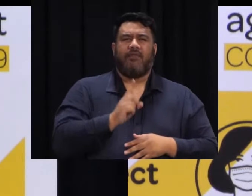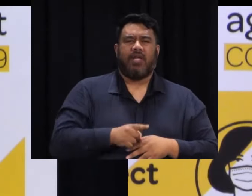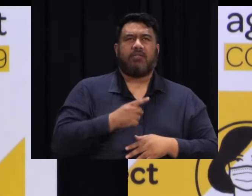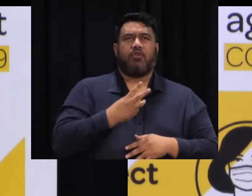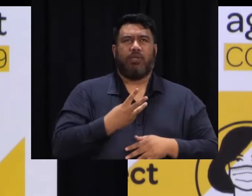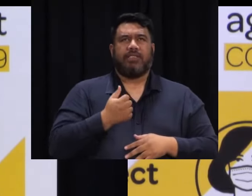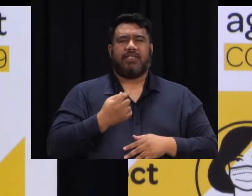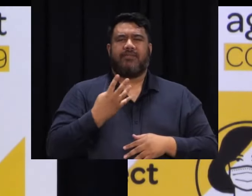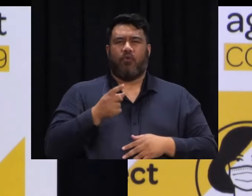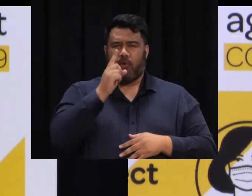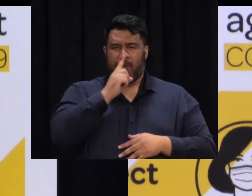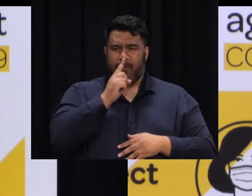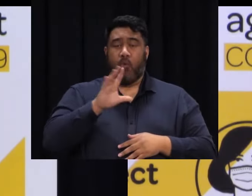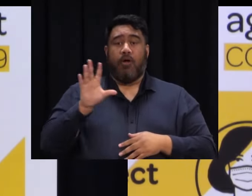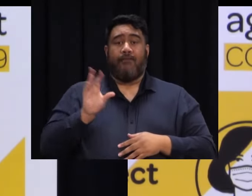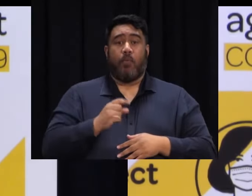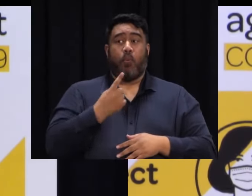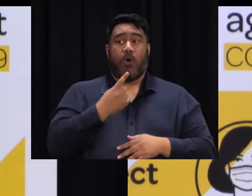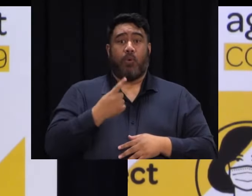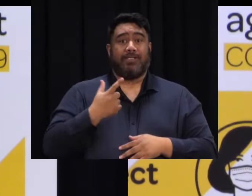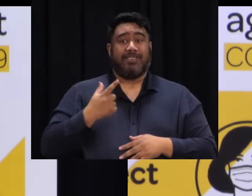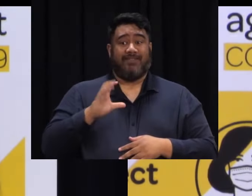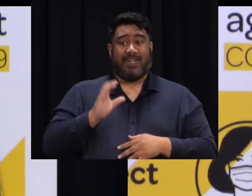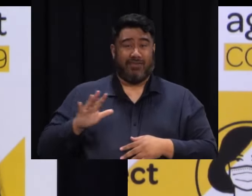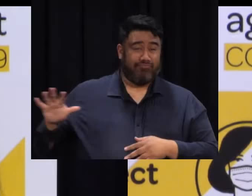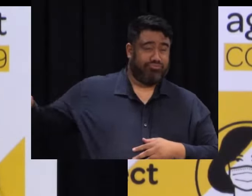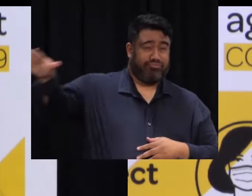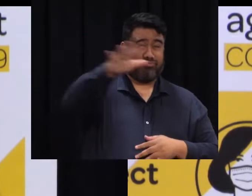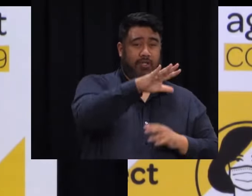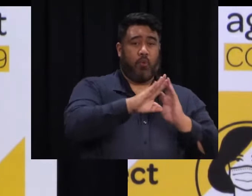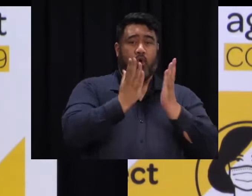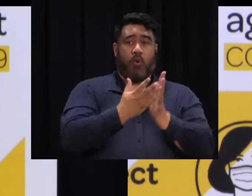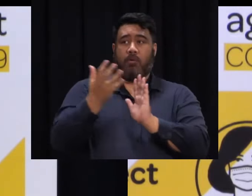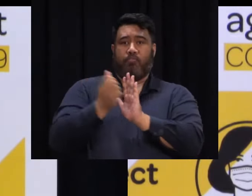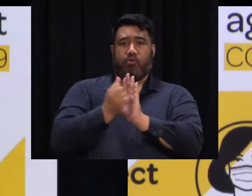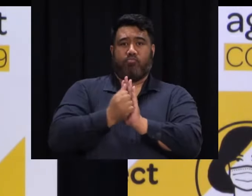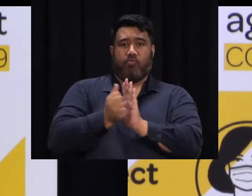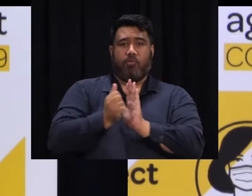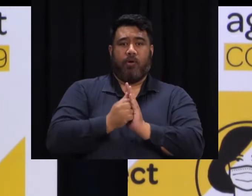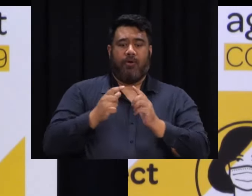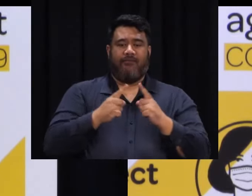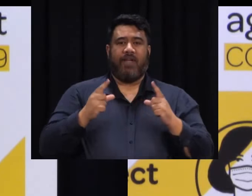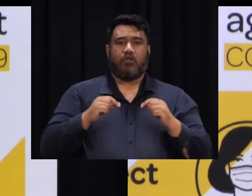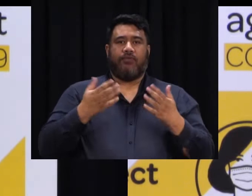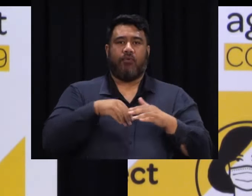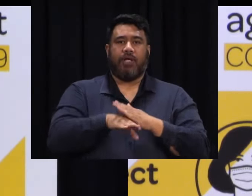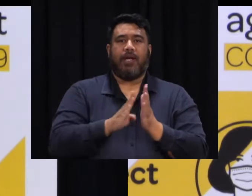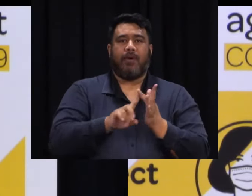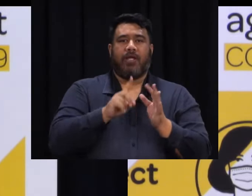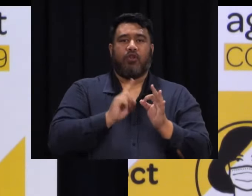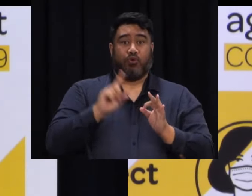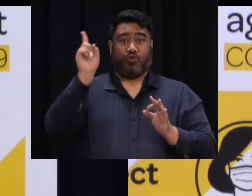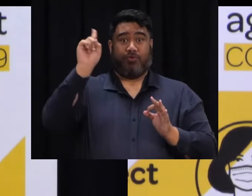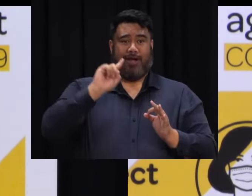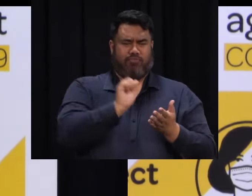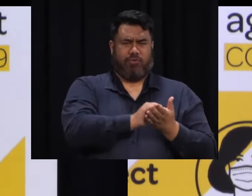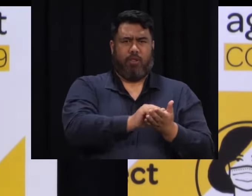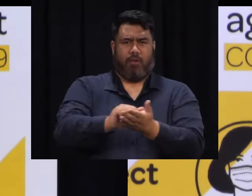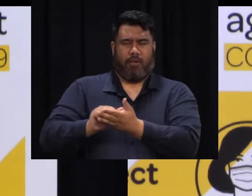5,364 people from 117 countries who secured MIQ vouchers today. And we will be doing